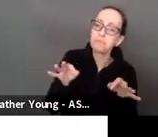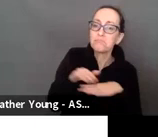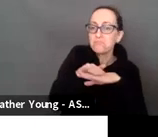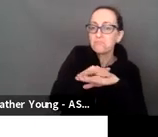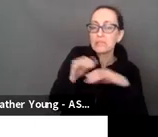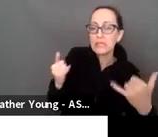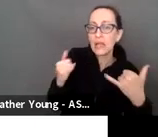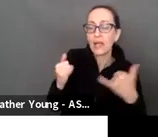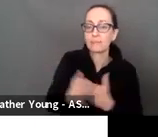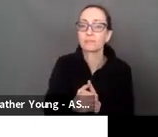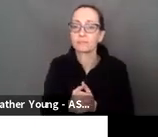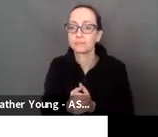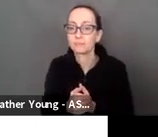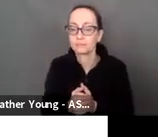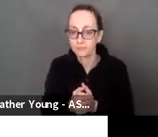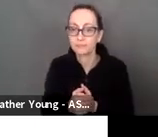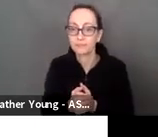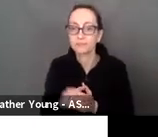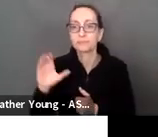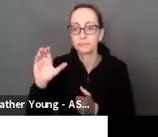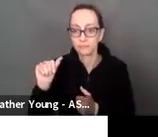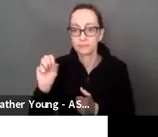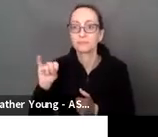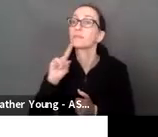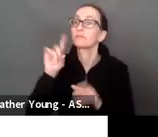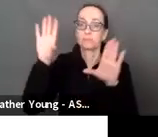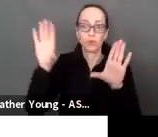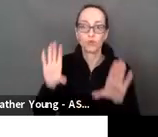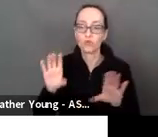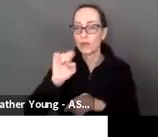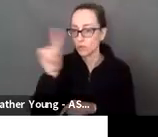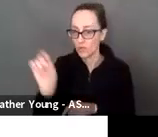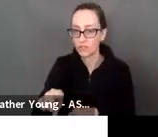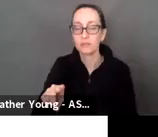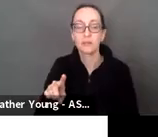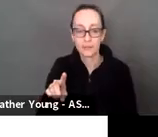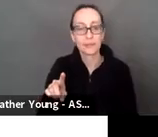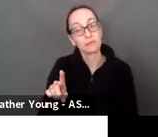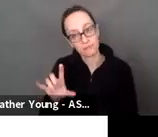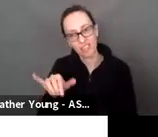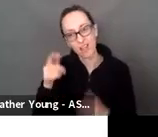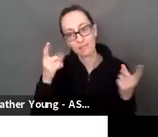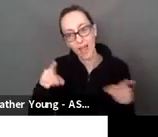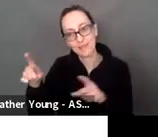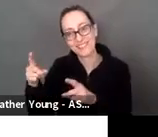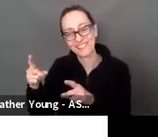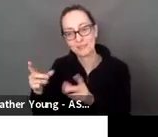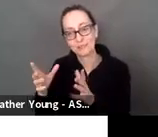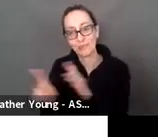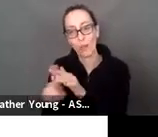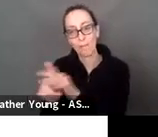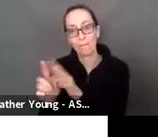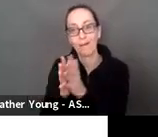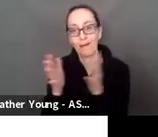a Lifeline phone. Okay, that's a great question, and one that does happen a lot.